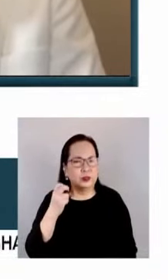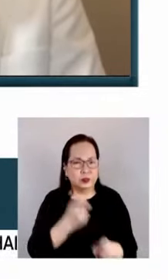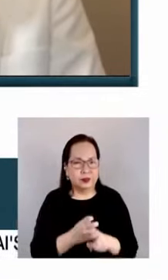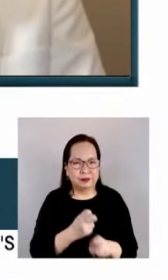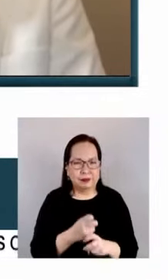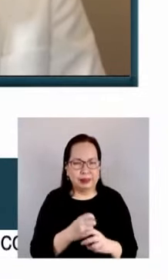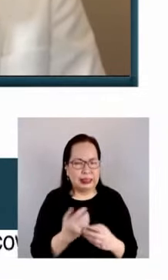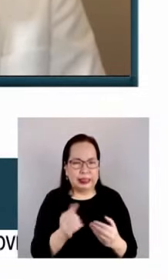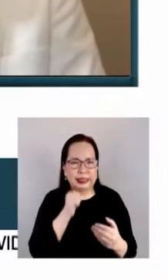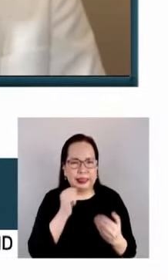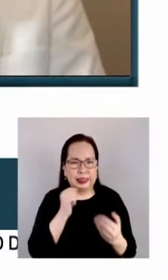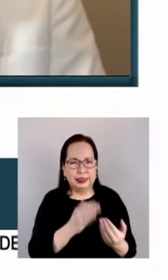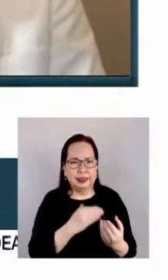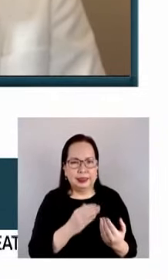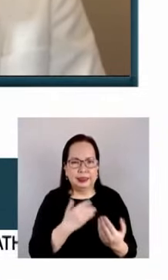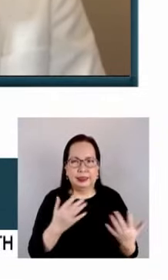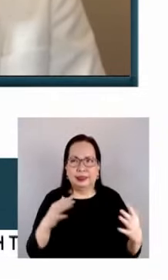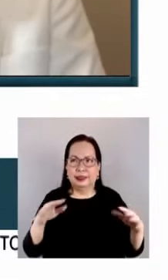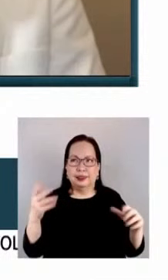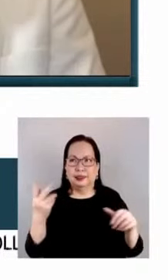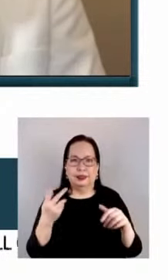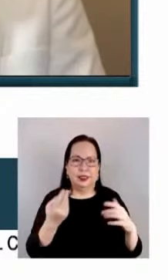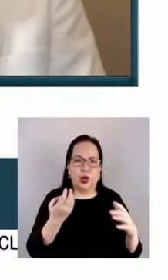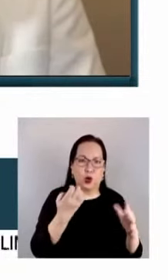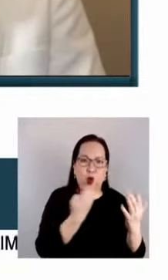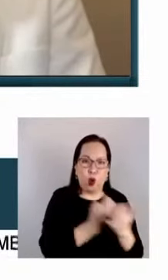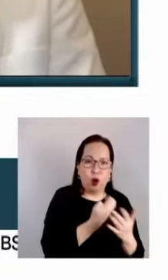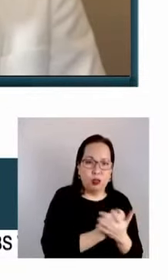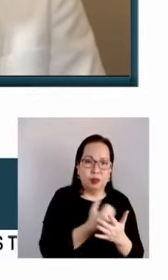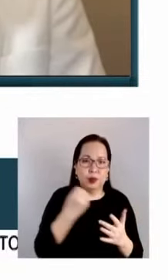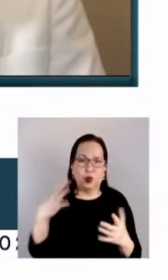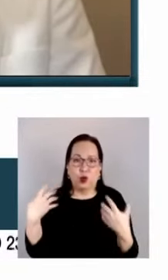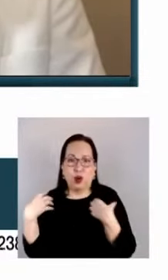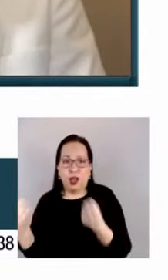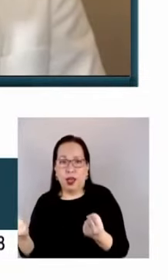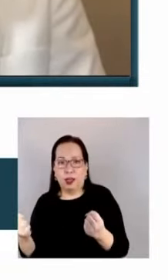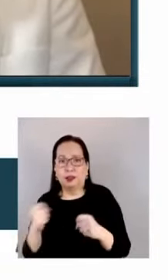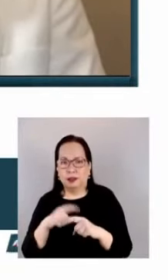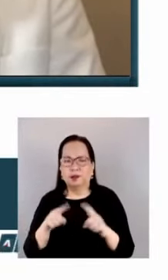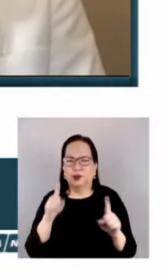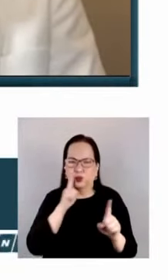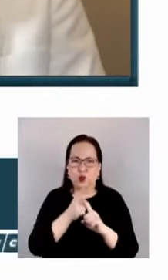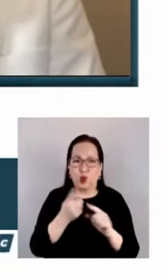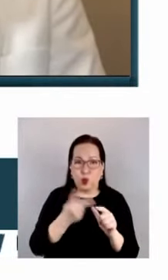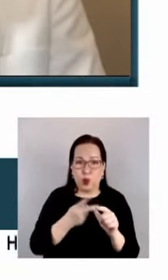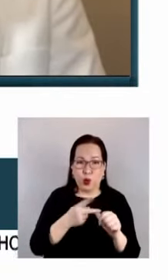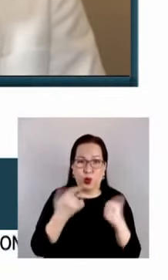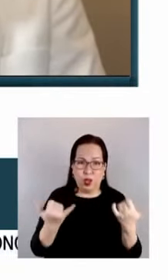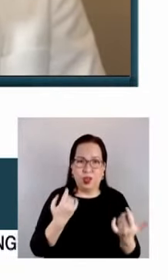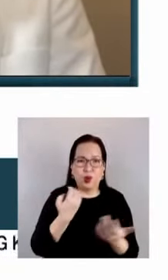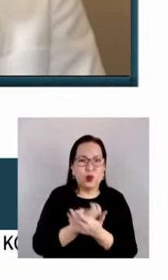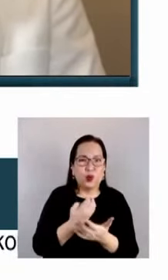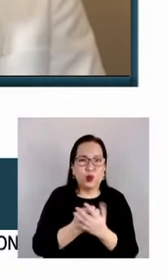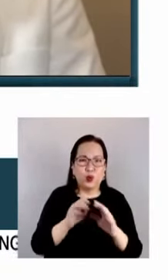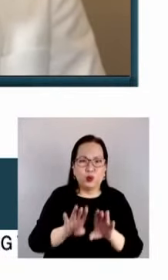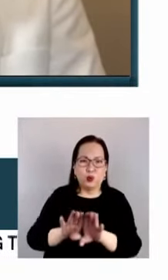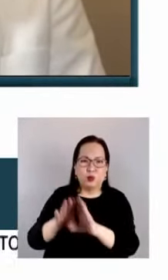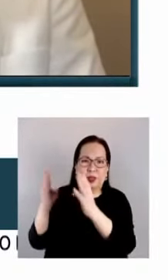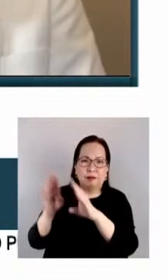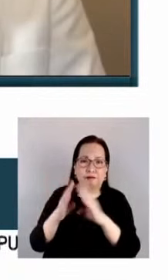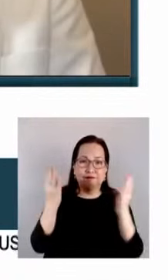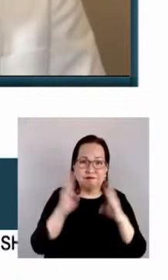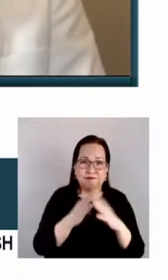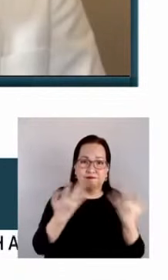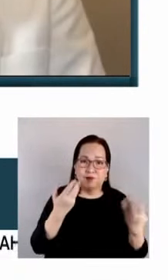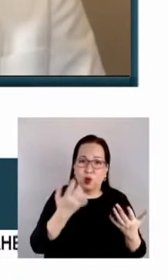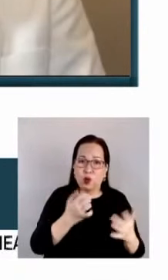Carmina, because the priority now is really opening up, recovery from the economy. And if we have to deal with